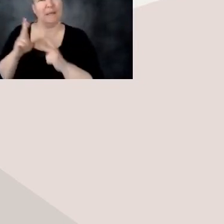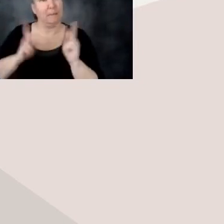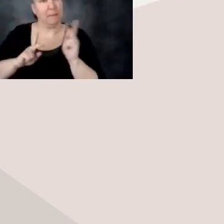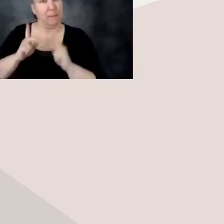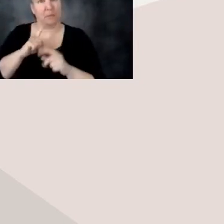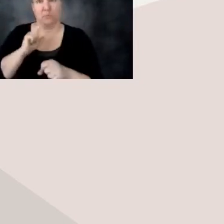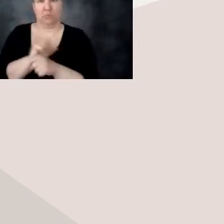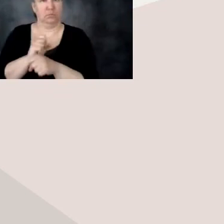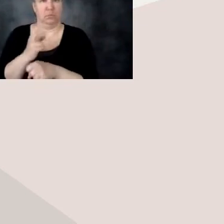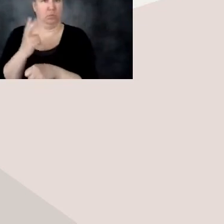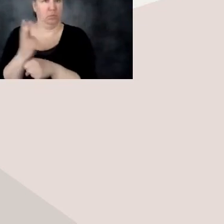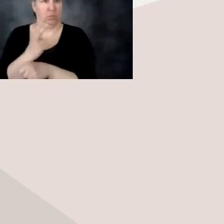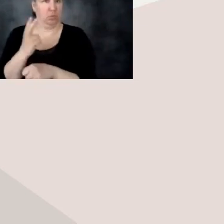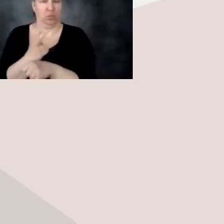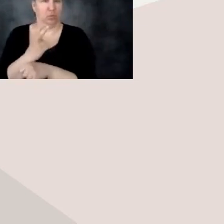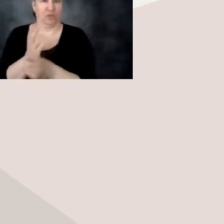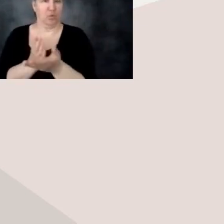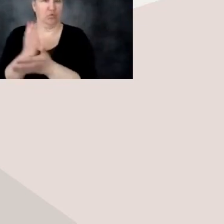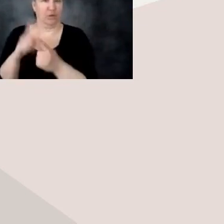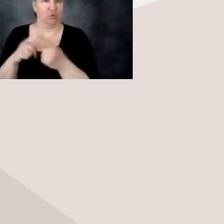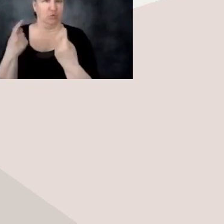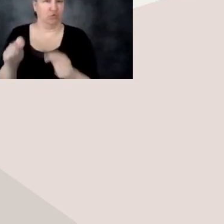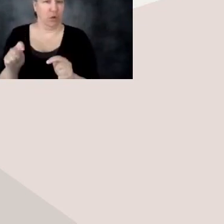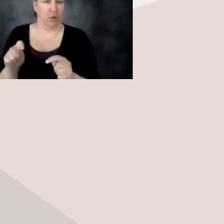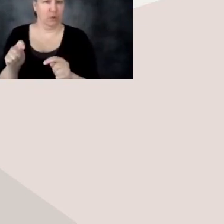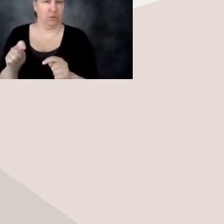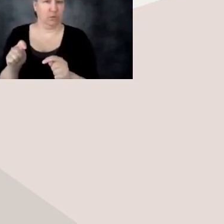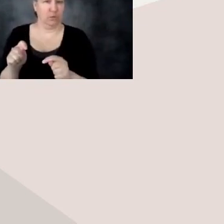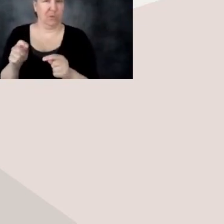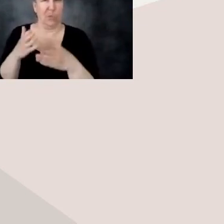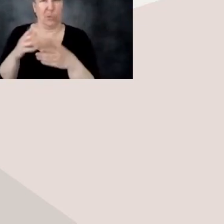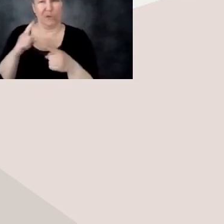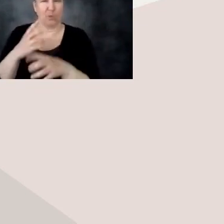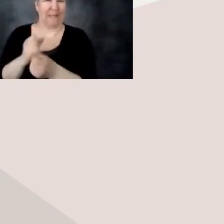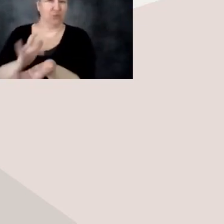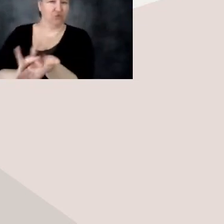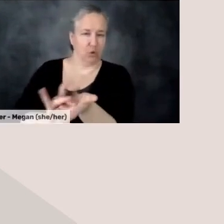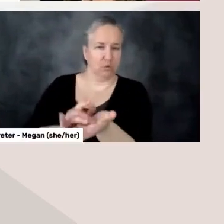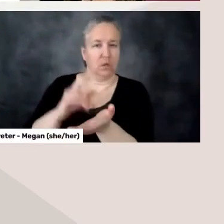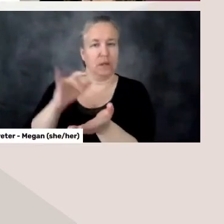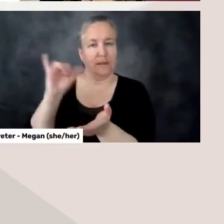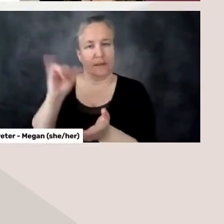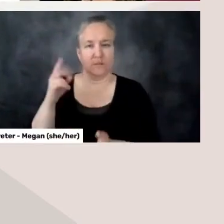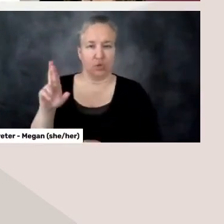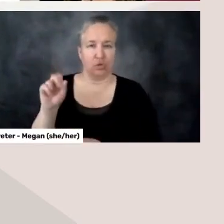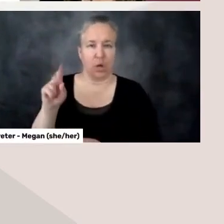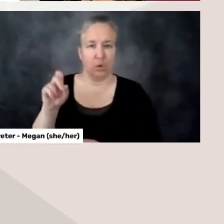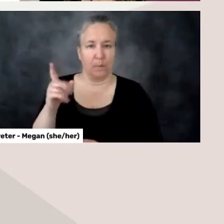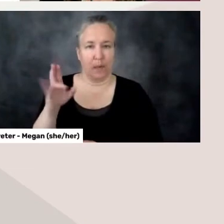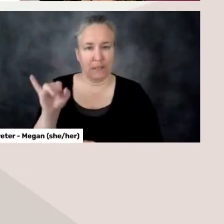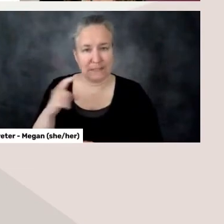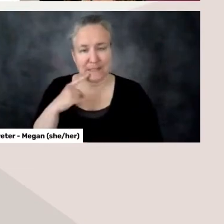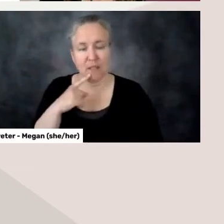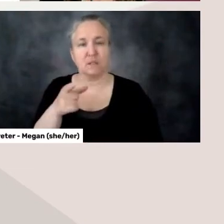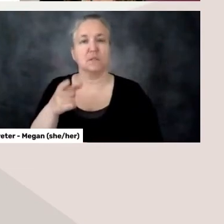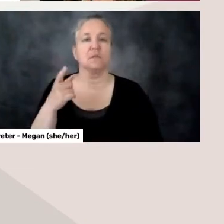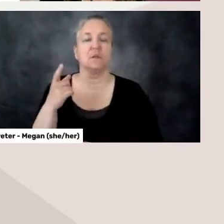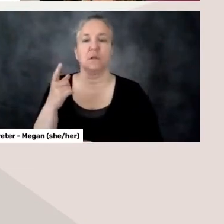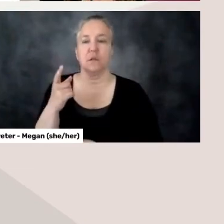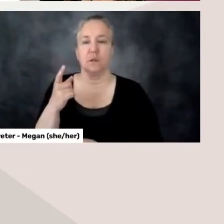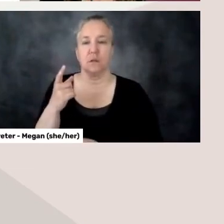actually used the right to try way to get drugs because like Dr. Kaklamani said, the expanded